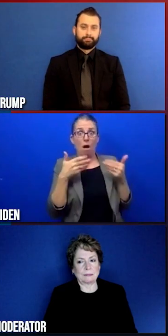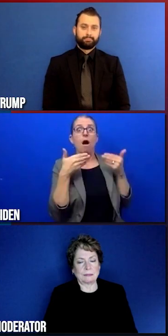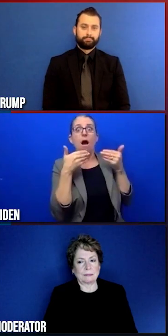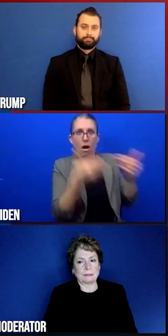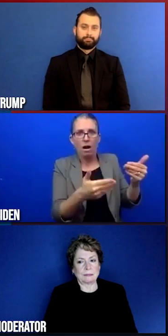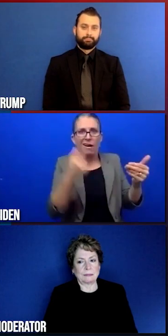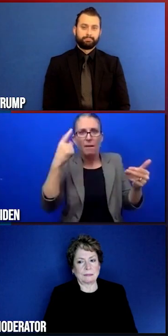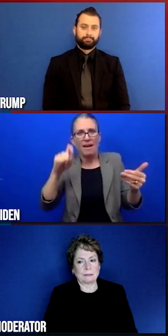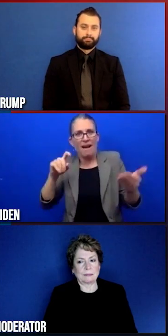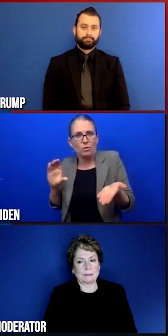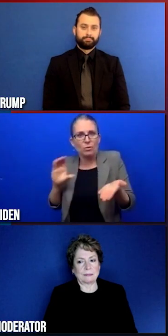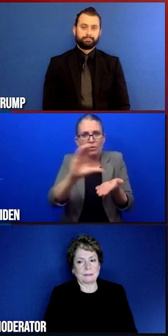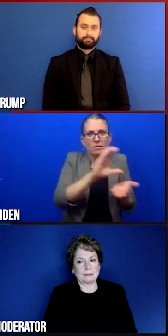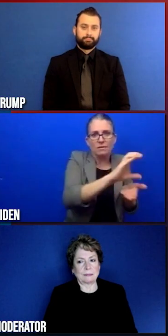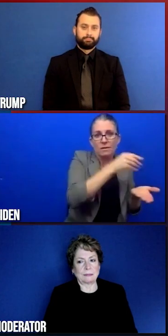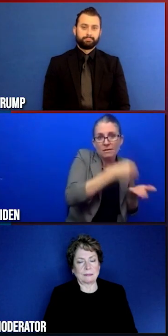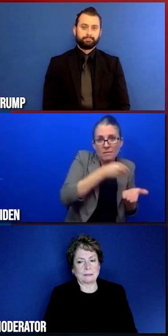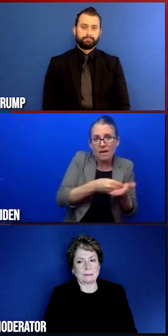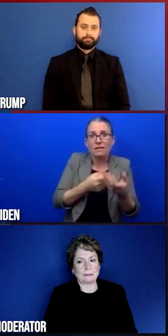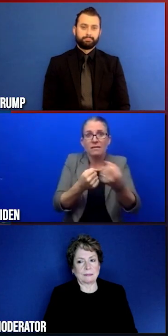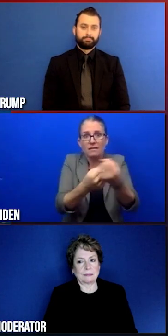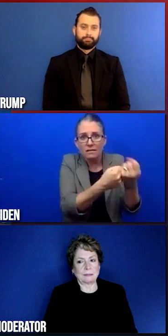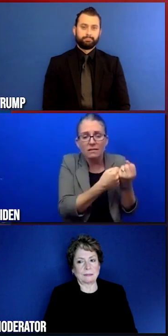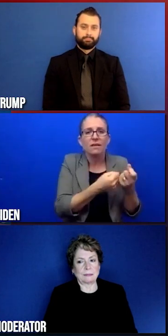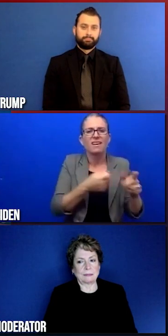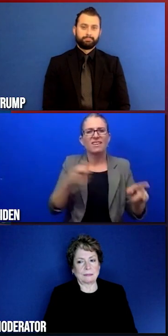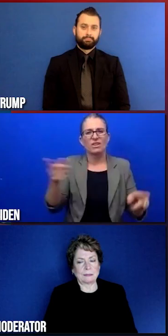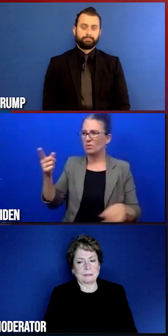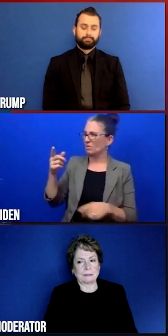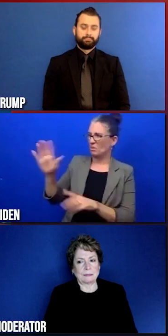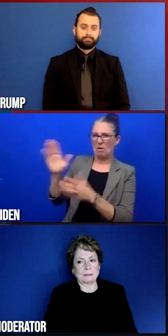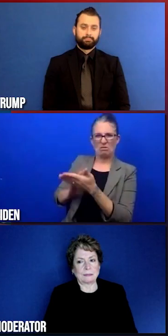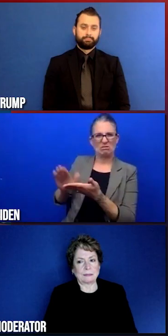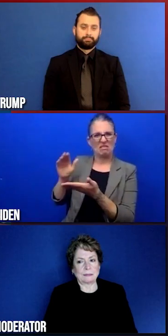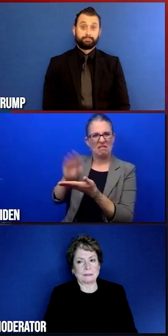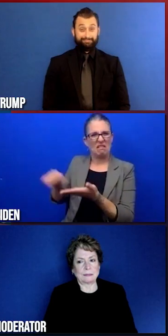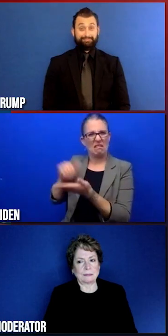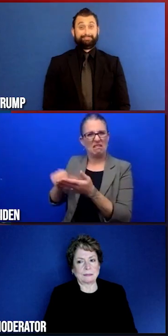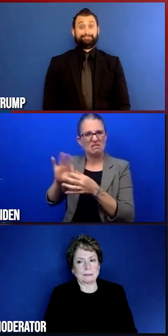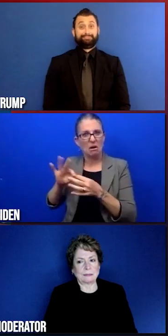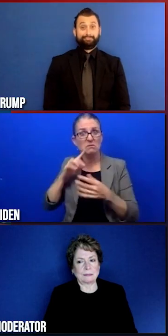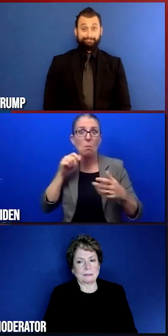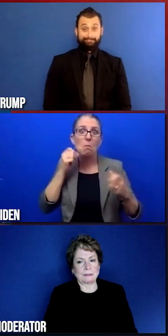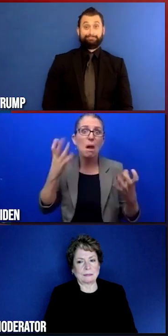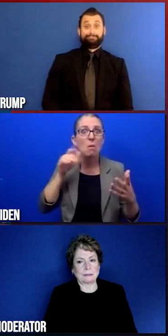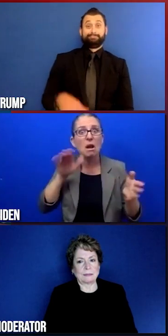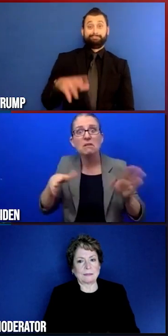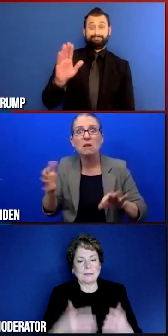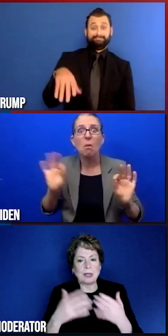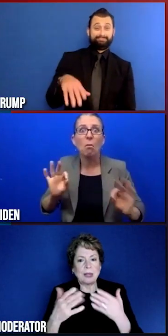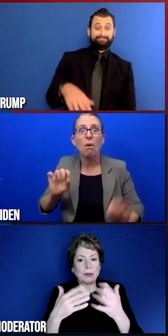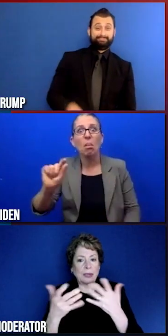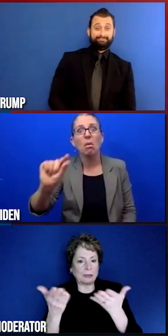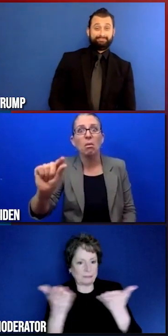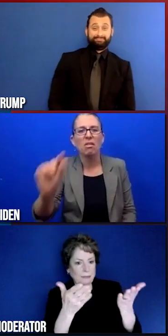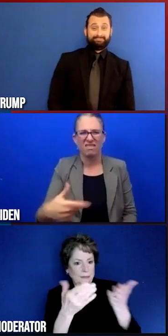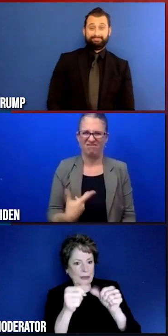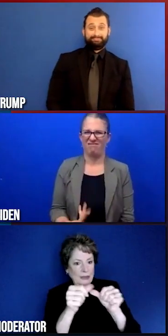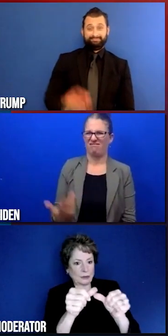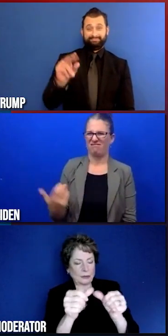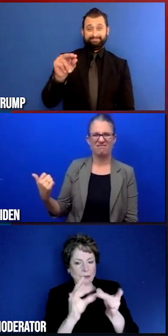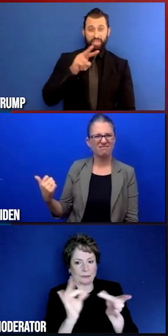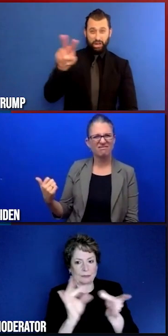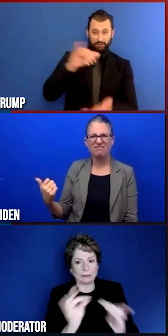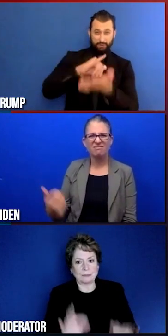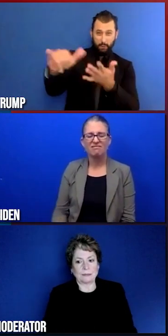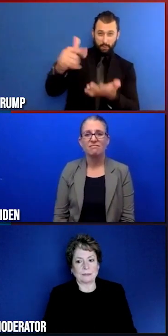on. President Trump, let me follow up with you quickly. By the way, I will say this. If you go and look at what's happened to New York, it's a ghost town.